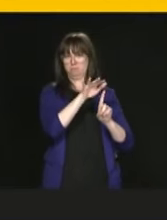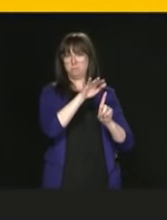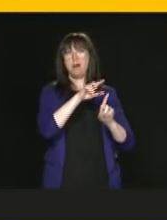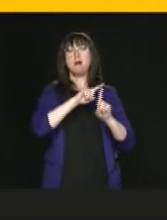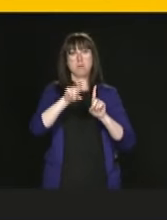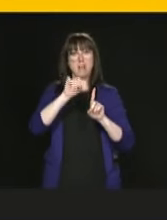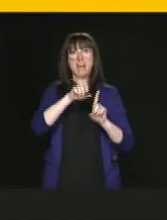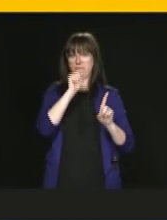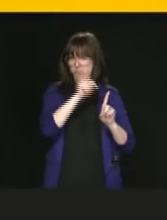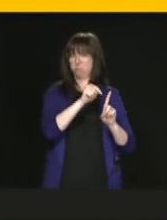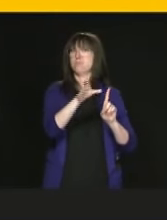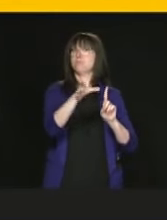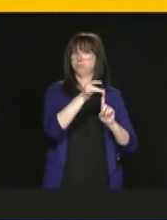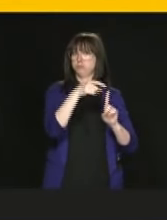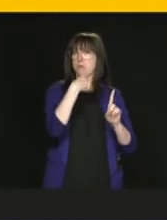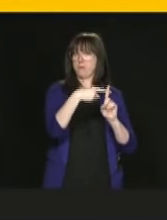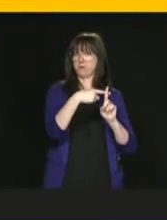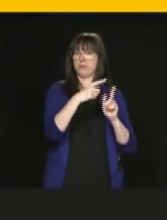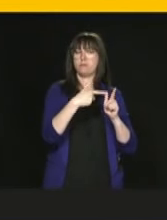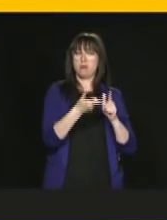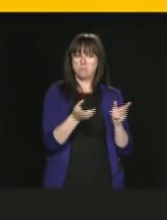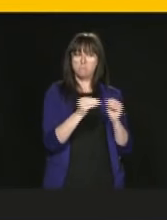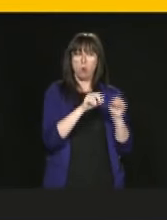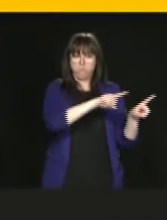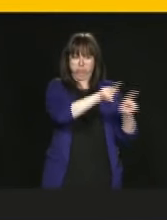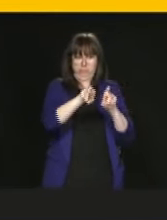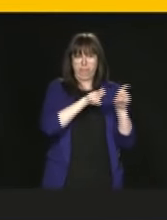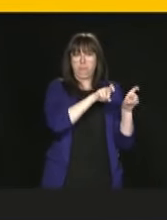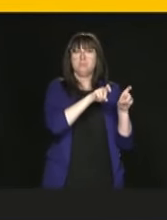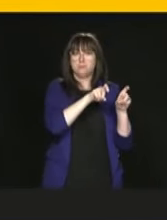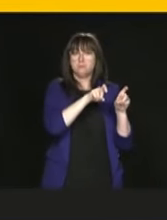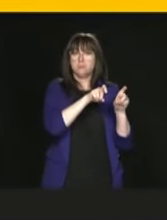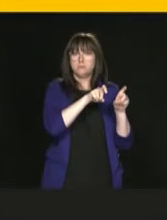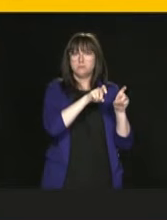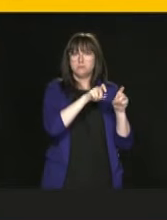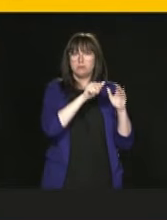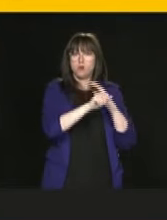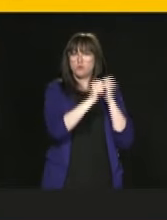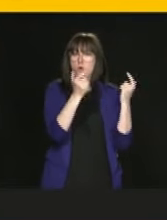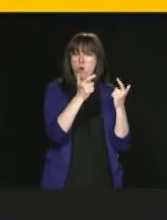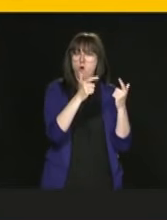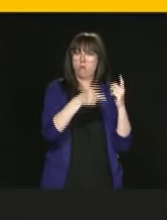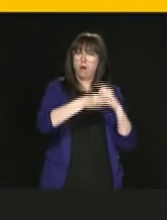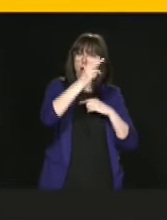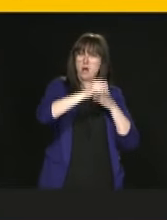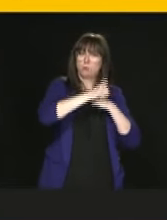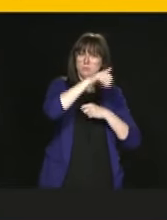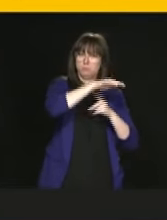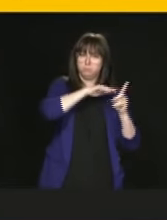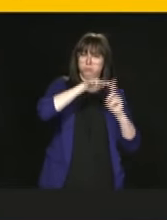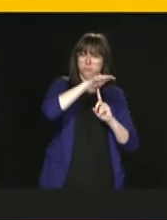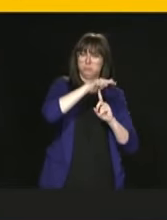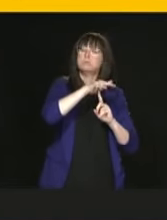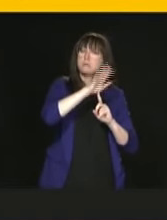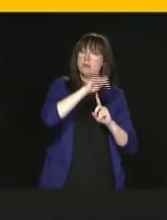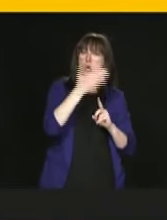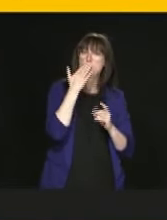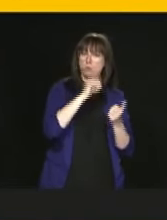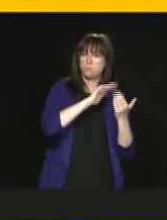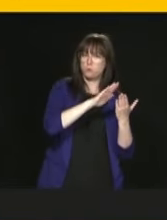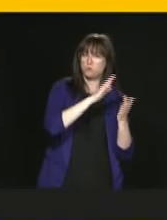testing under all of those high-risk conditions is a good strategy. The other thing is that it depends